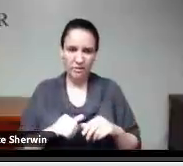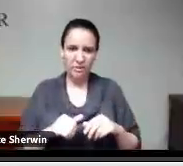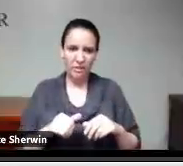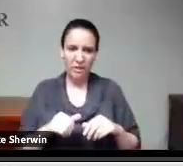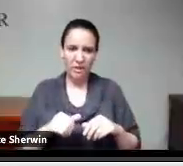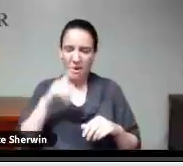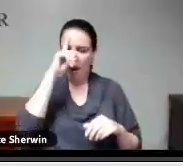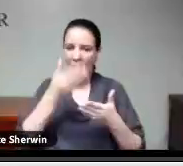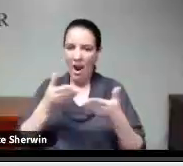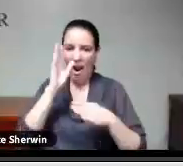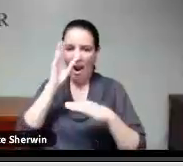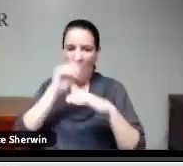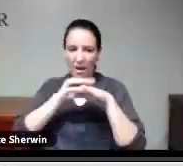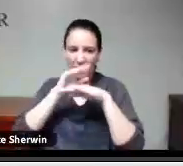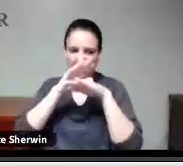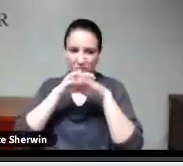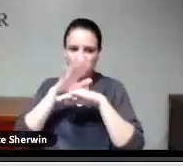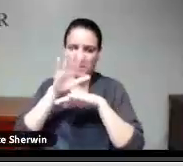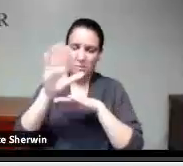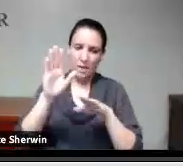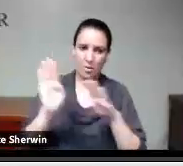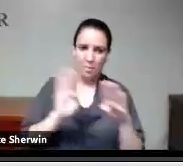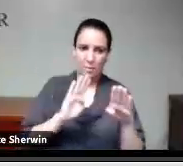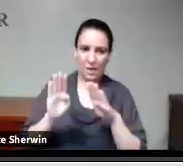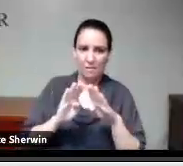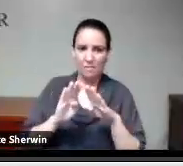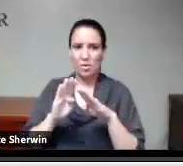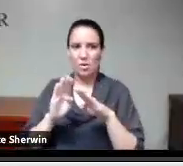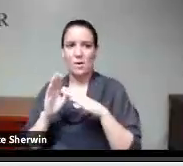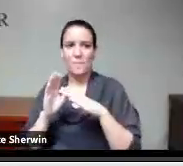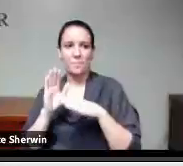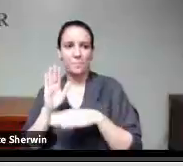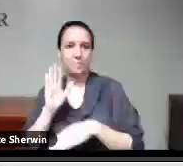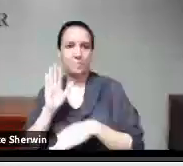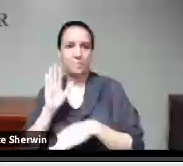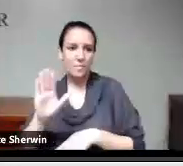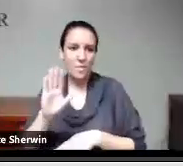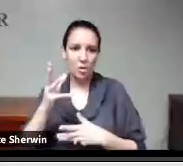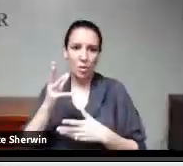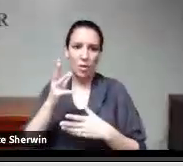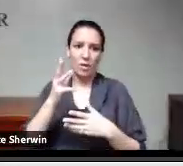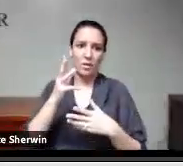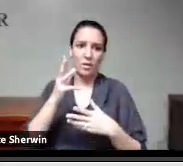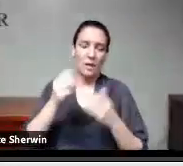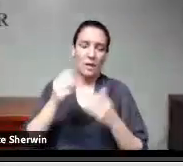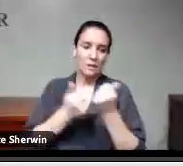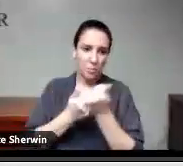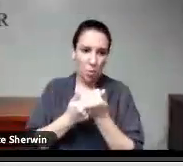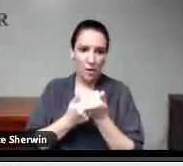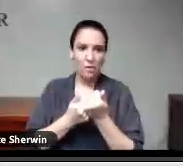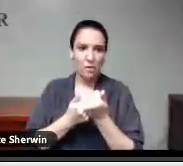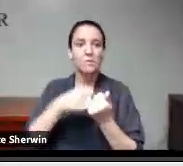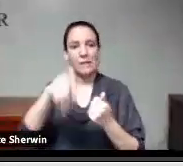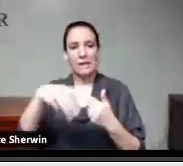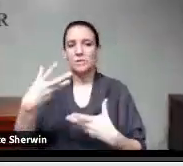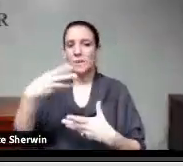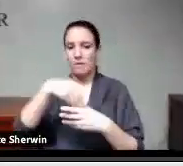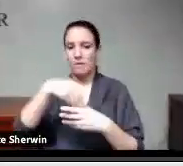behaviors and impact on your services and programs have to be integral to your